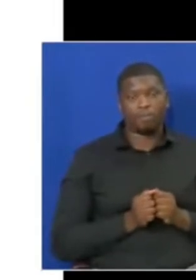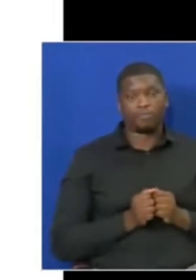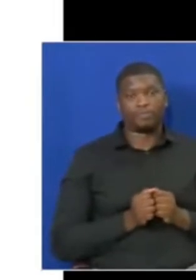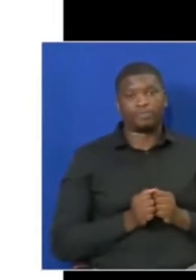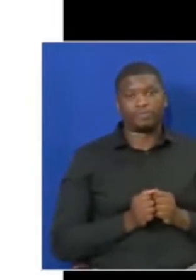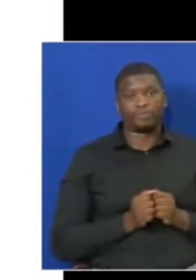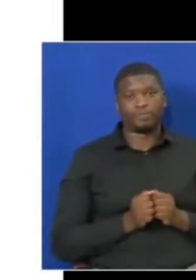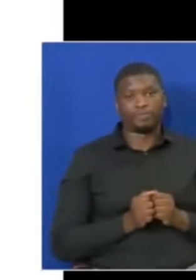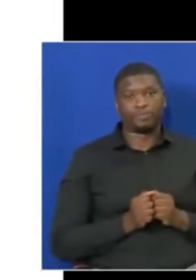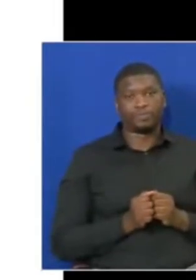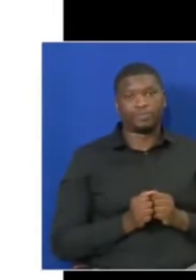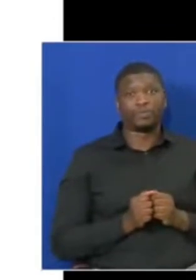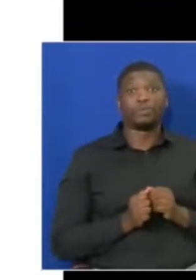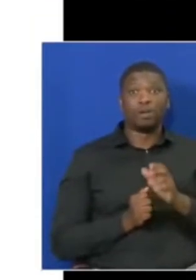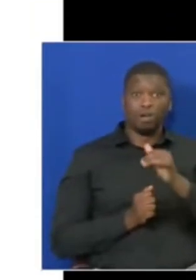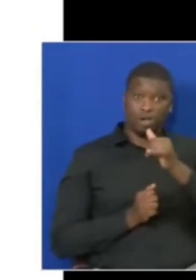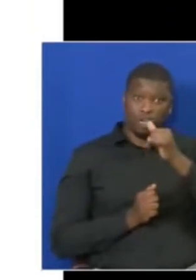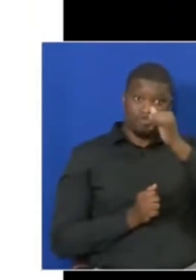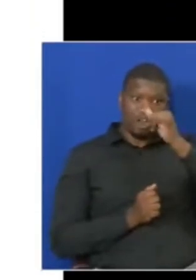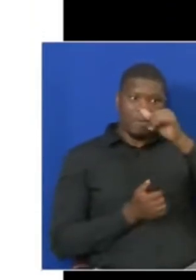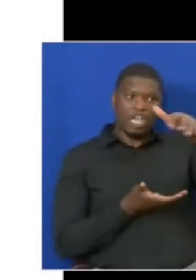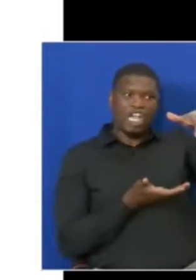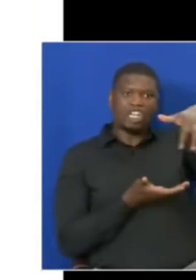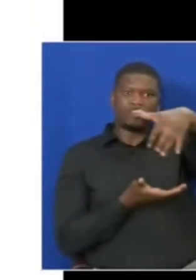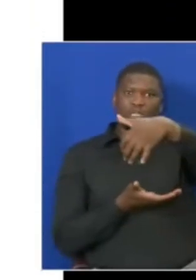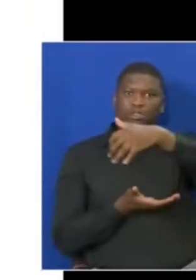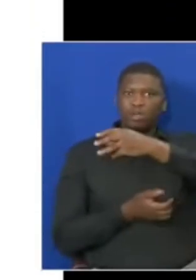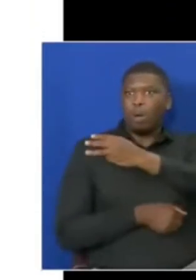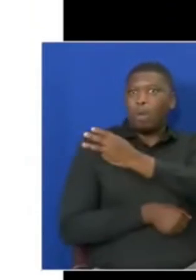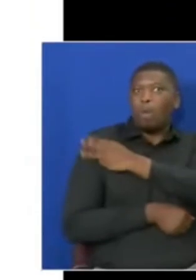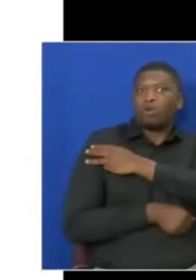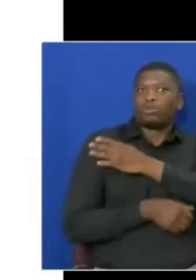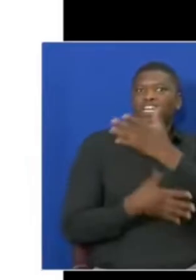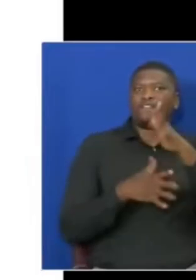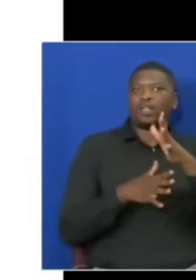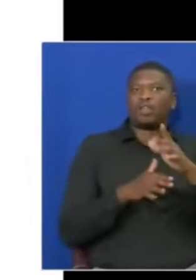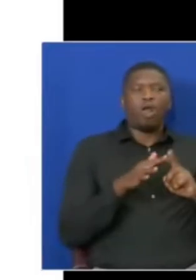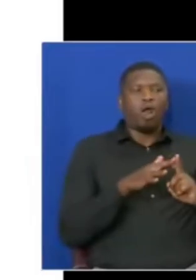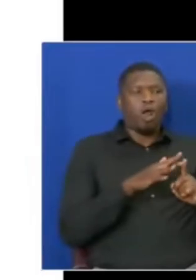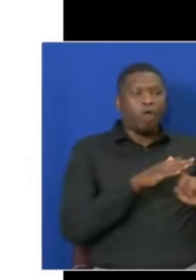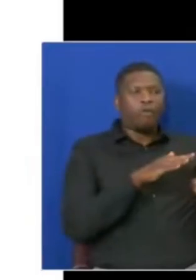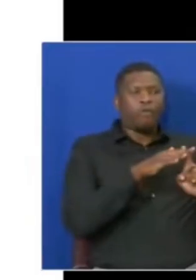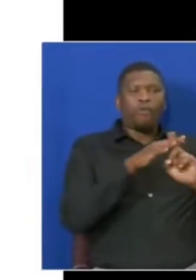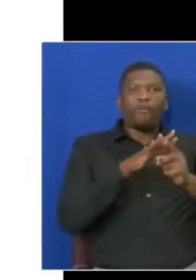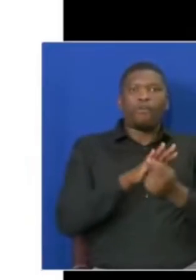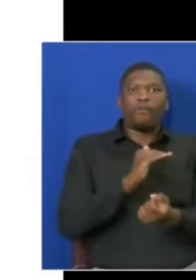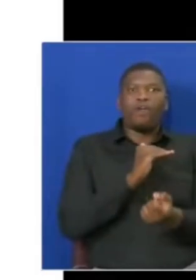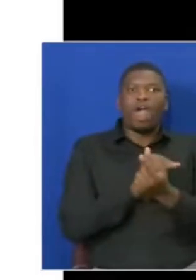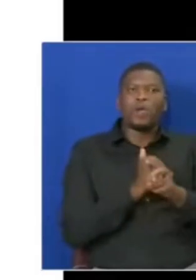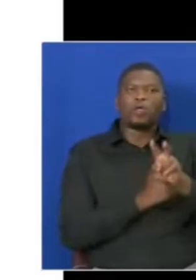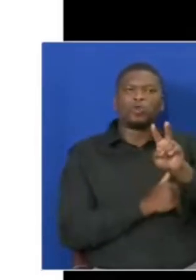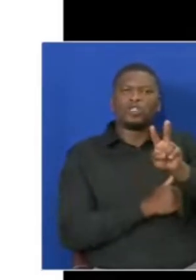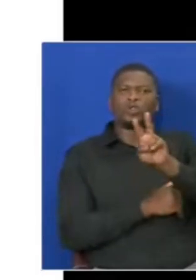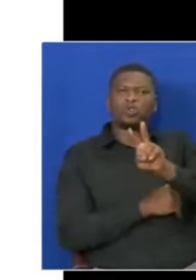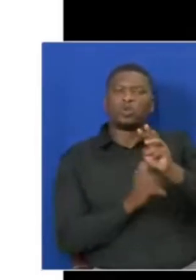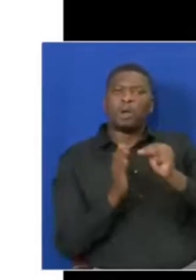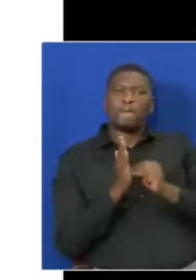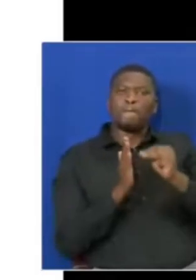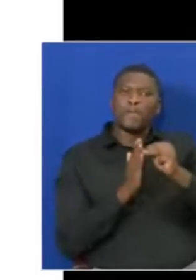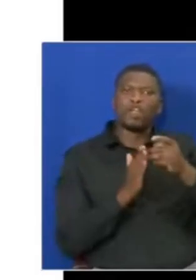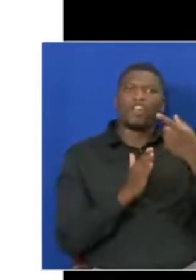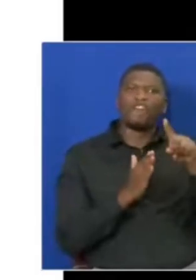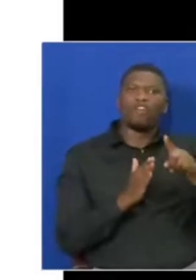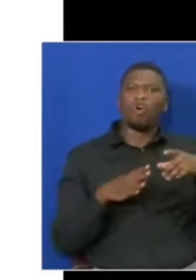Crime intelligence bosses splurged 22.7 million rand for luxury hotel amid budget cuts."